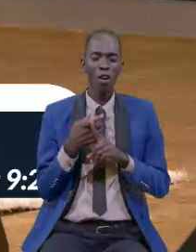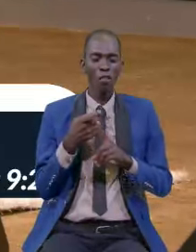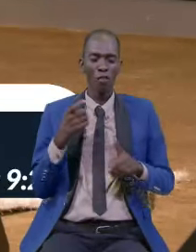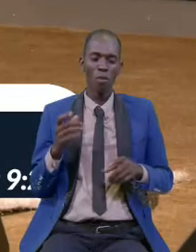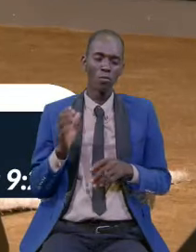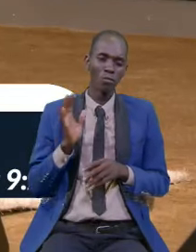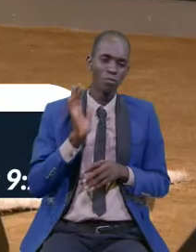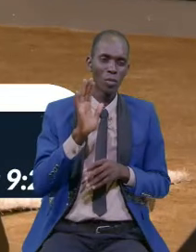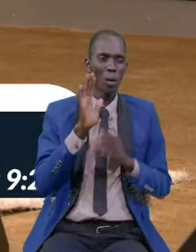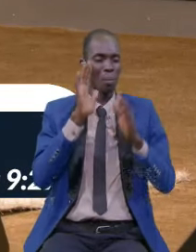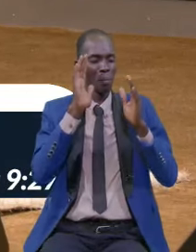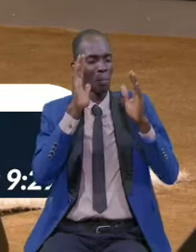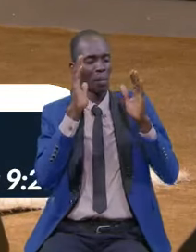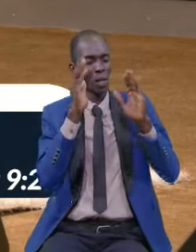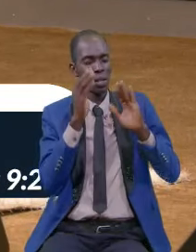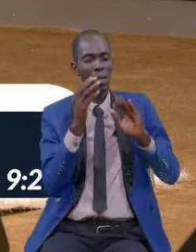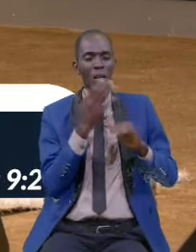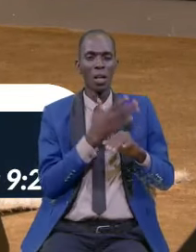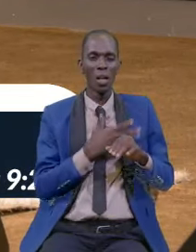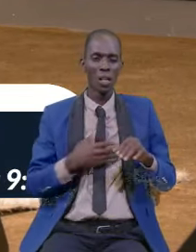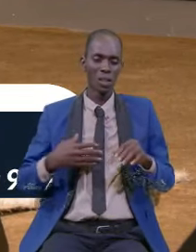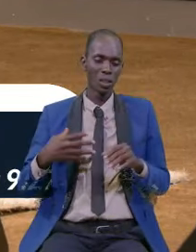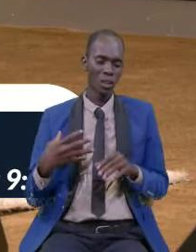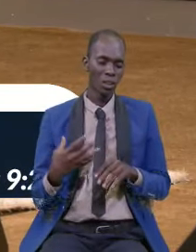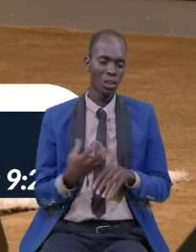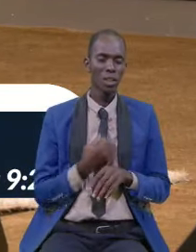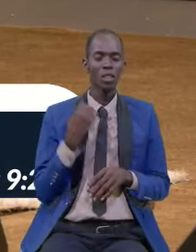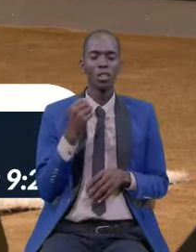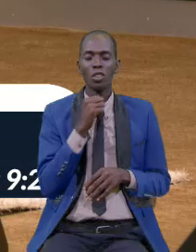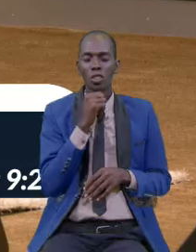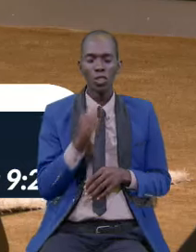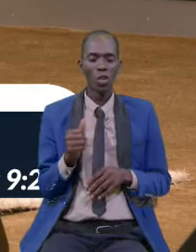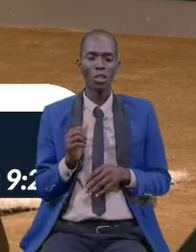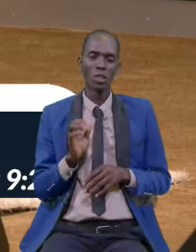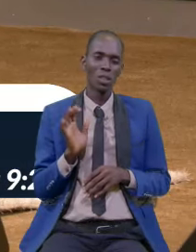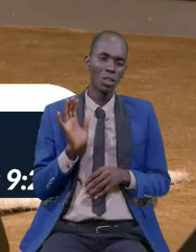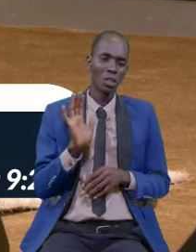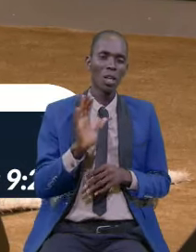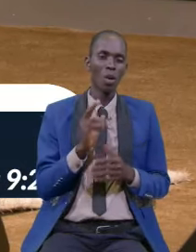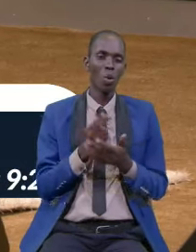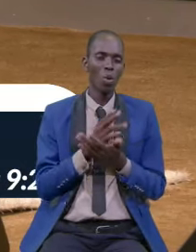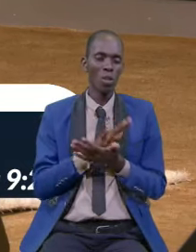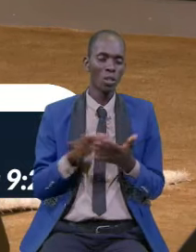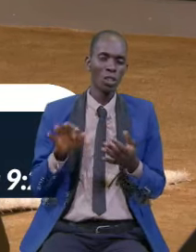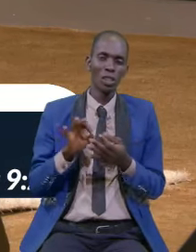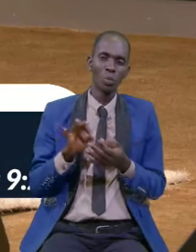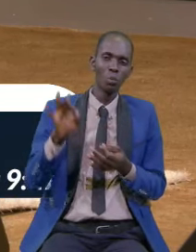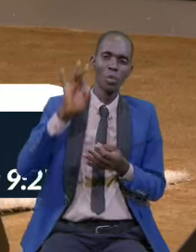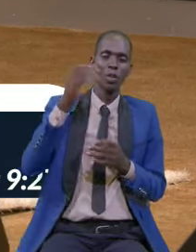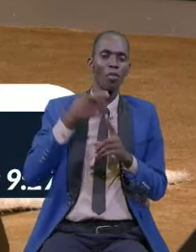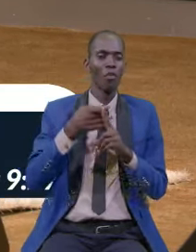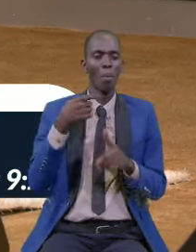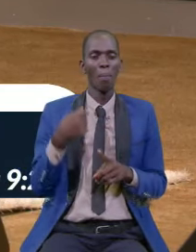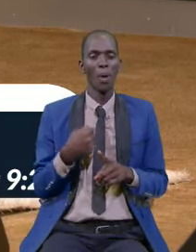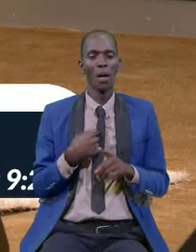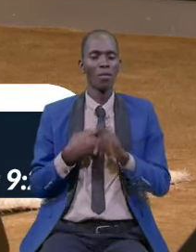thy presence, and take not thy Holy Spirit from me. Verse